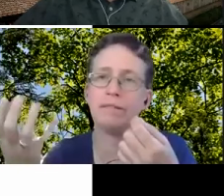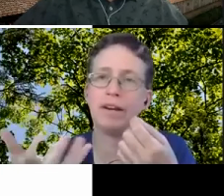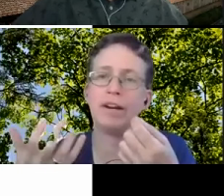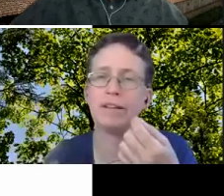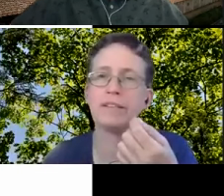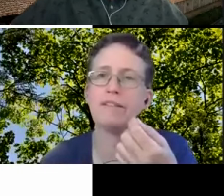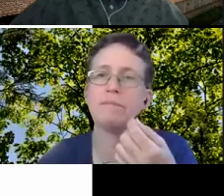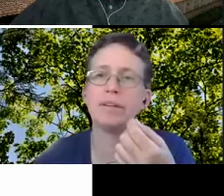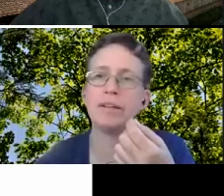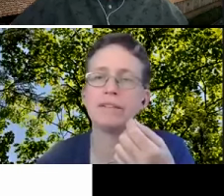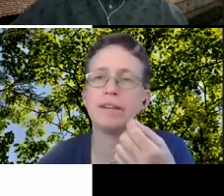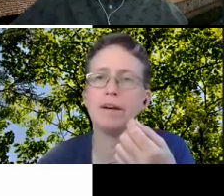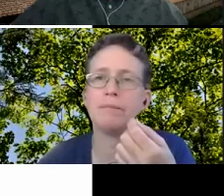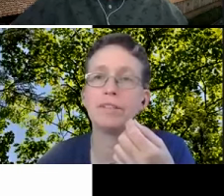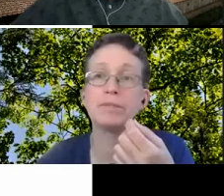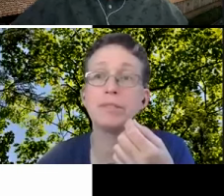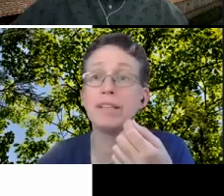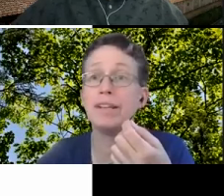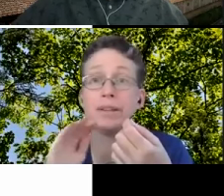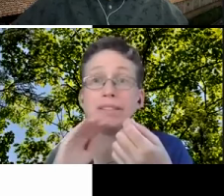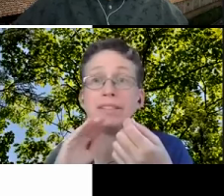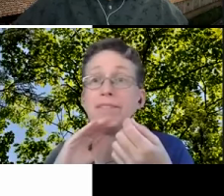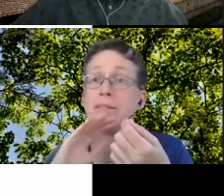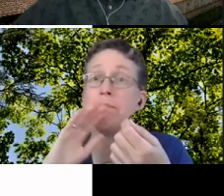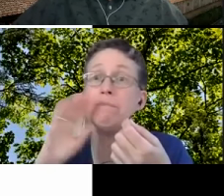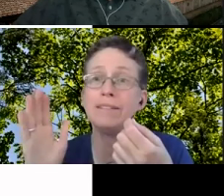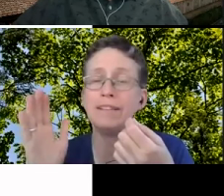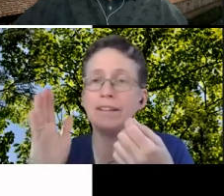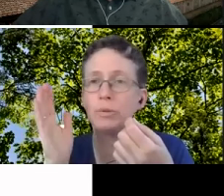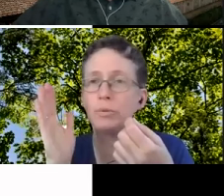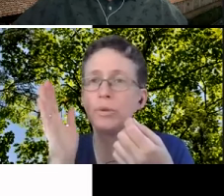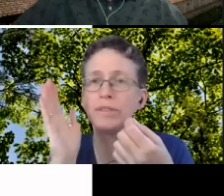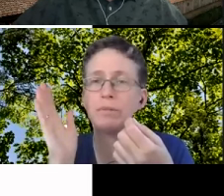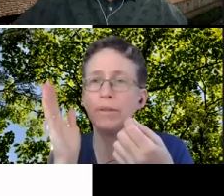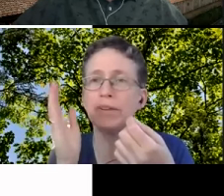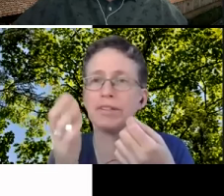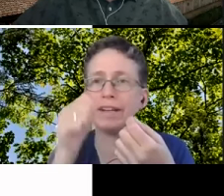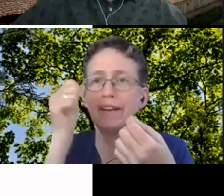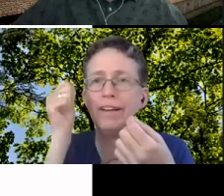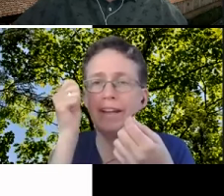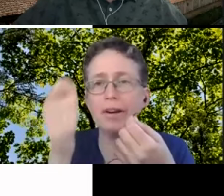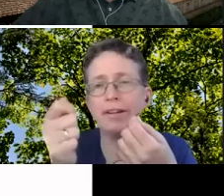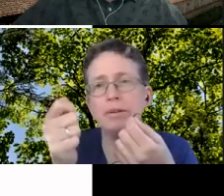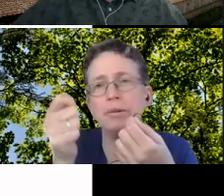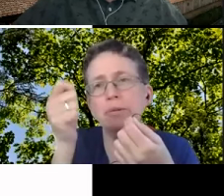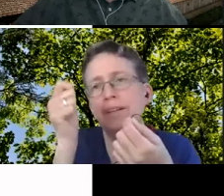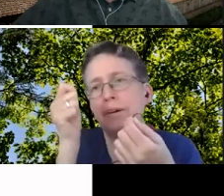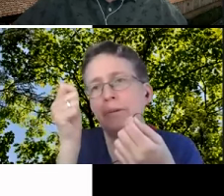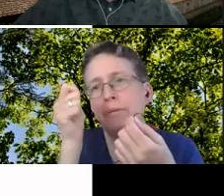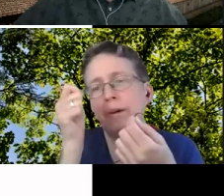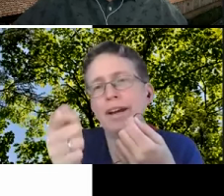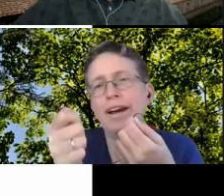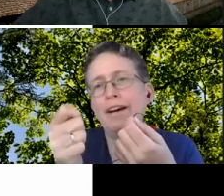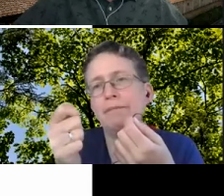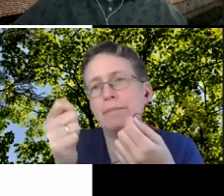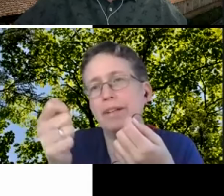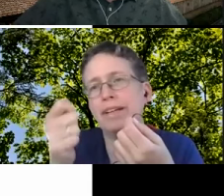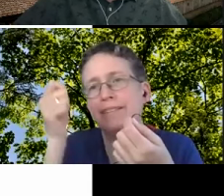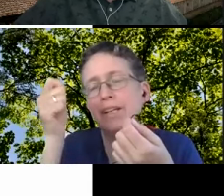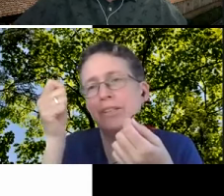of areas of buildings. There's folks in the Netherlands that have done some amazing tools for builders. Like here, if you want to